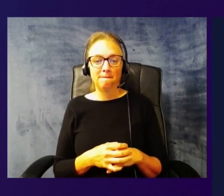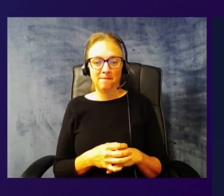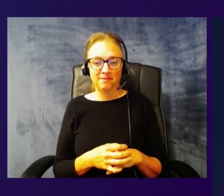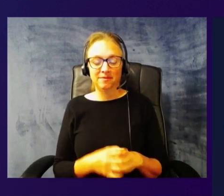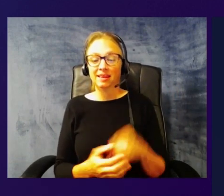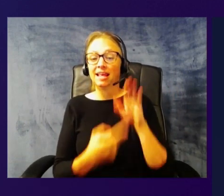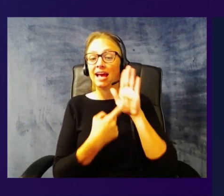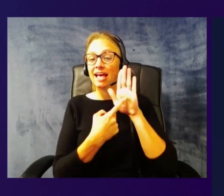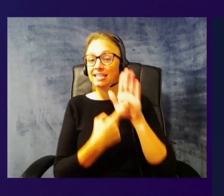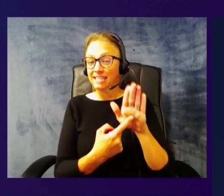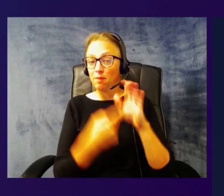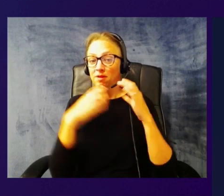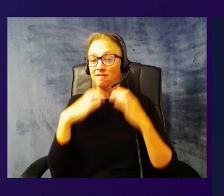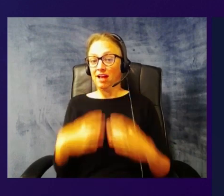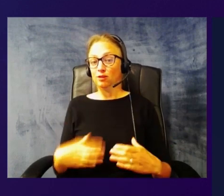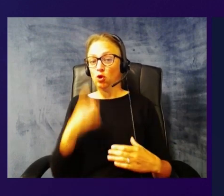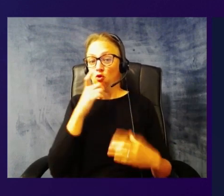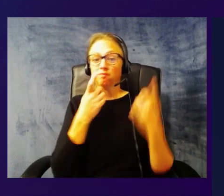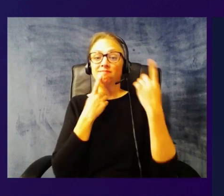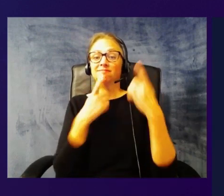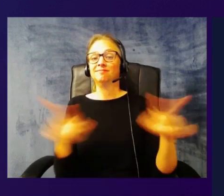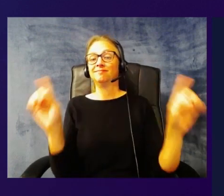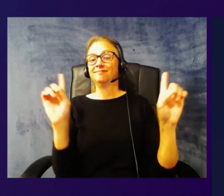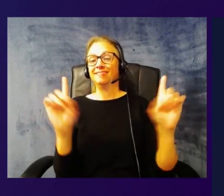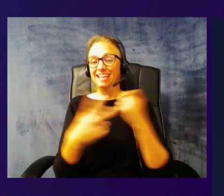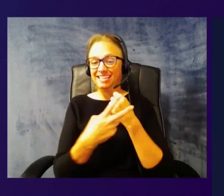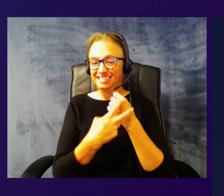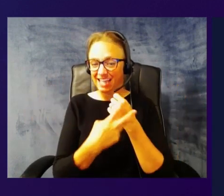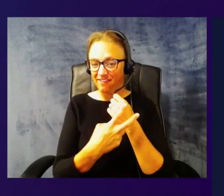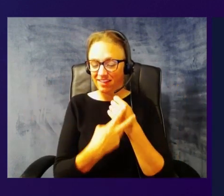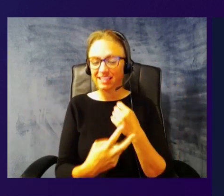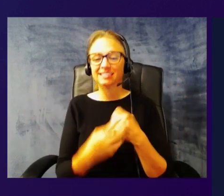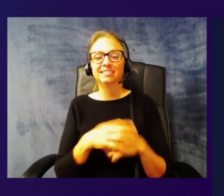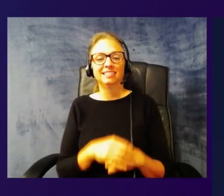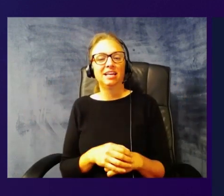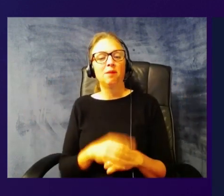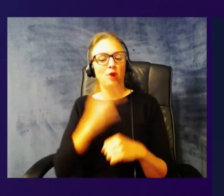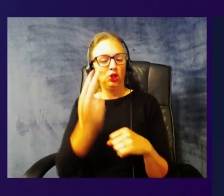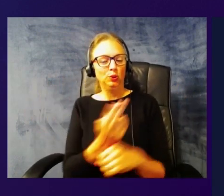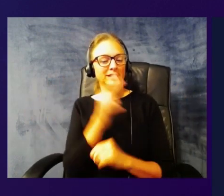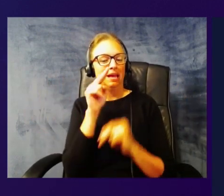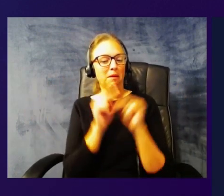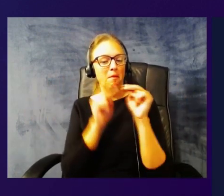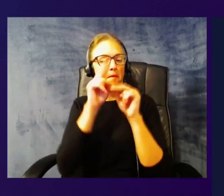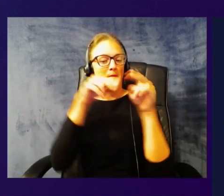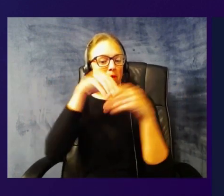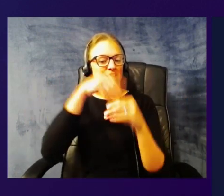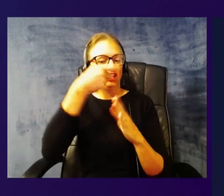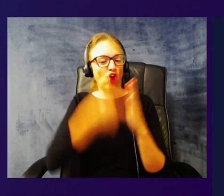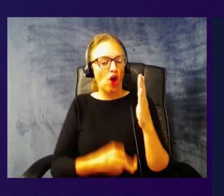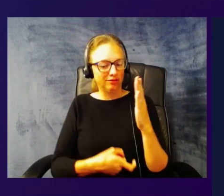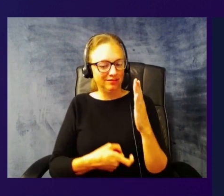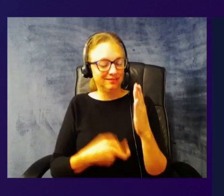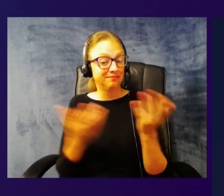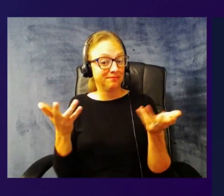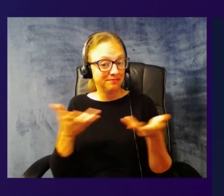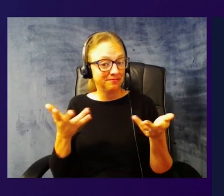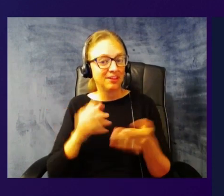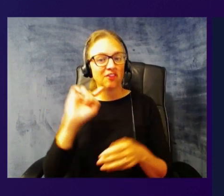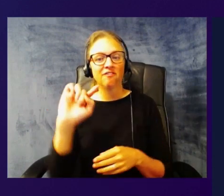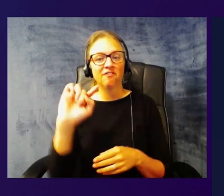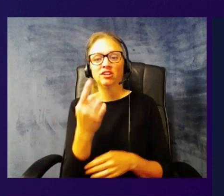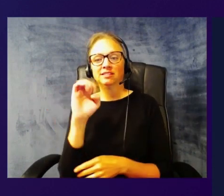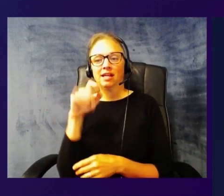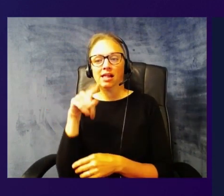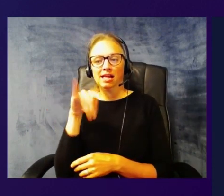Examples of customers who have achieved these savings by leveraging the built-in cost optimization capabilities. Let's first talk about Epic, a